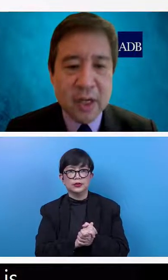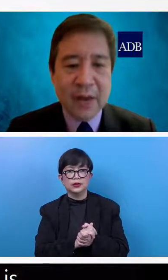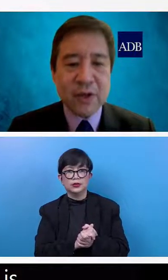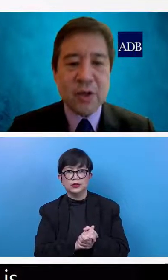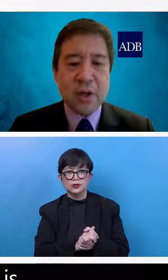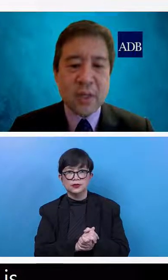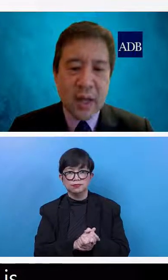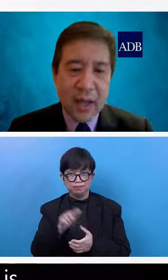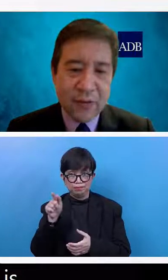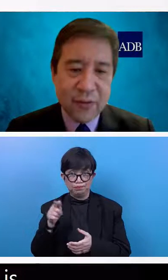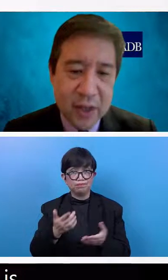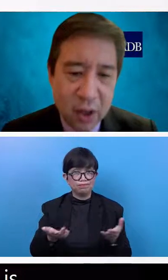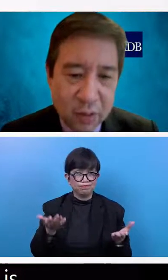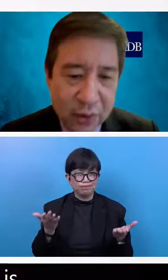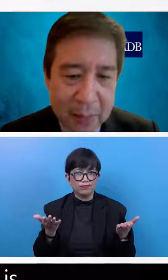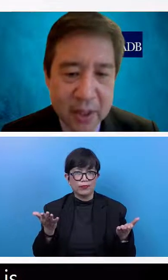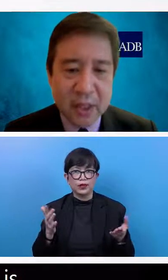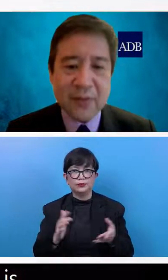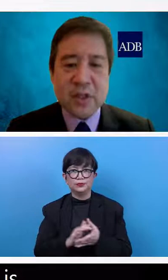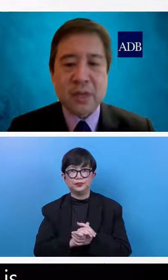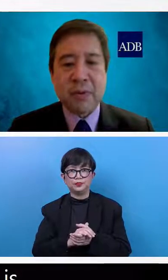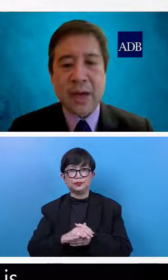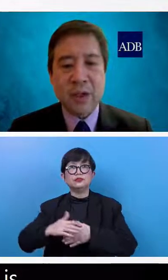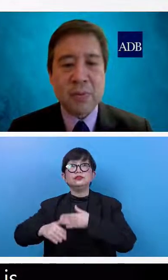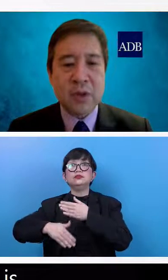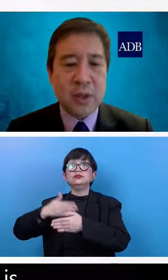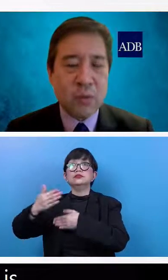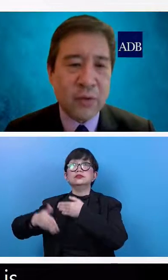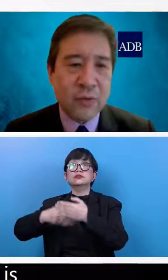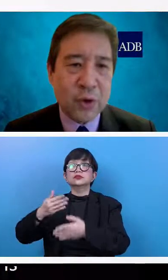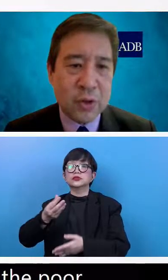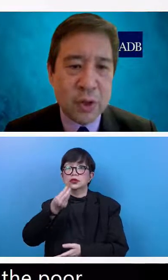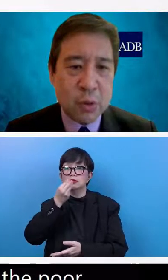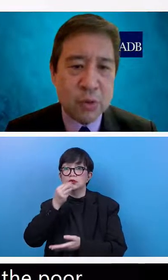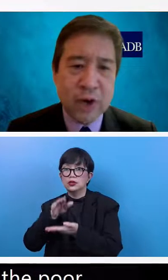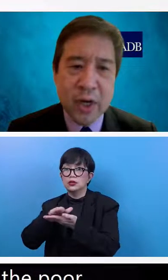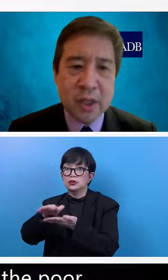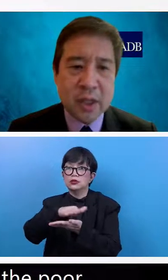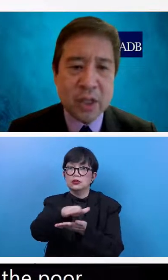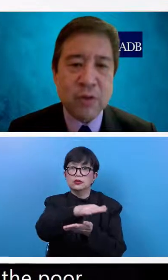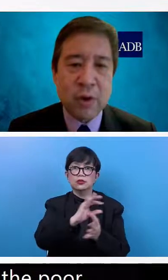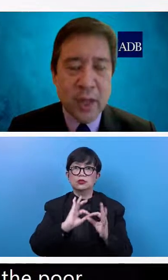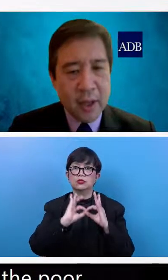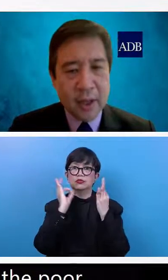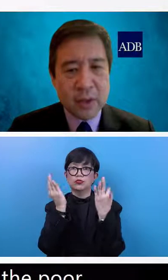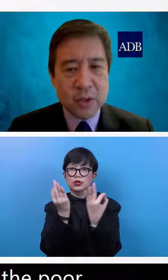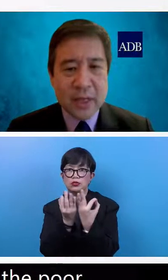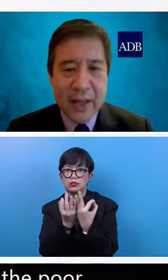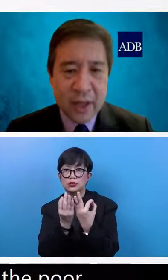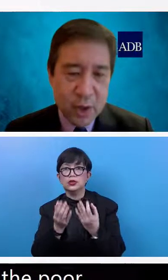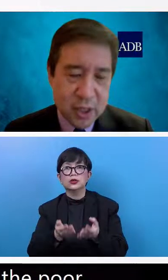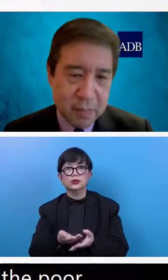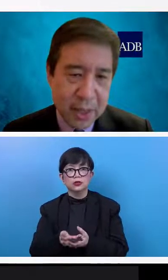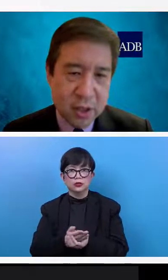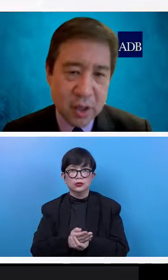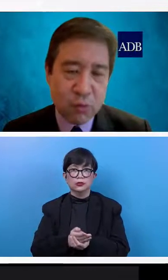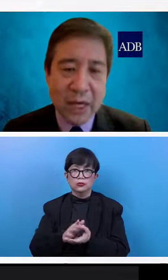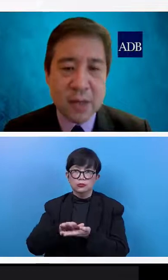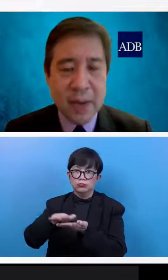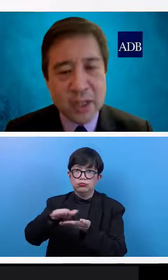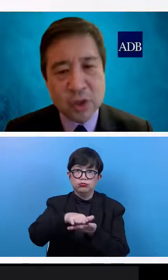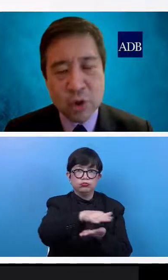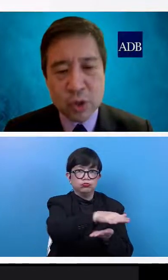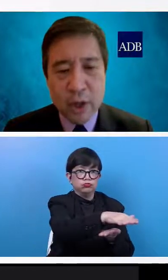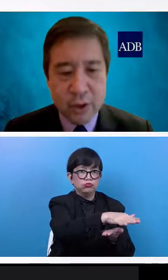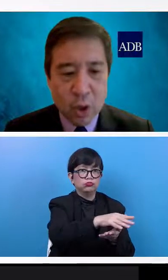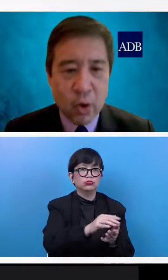production, livelihoods, and feed their own families and even supply the community with food. So this was very successful. And this was an evaluation based on a